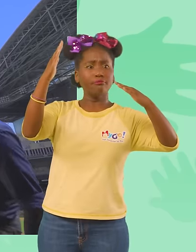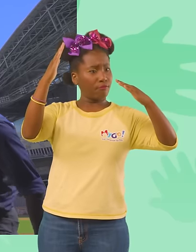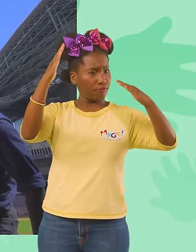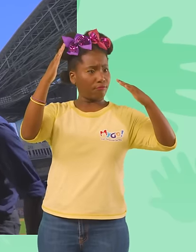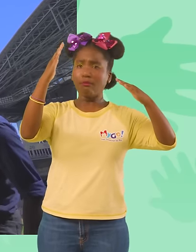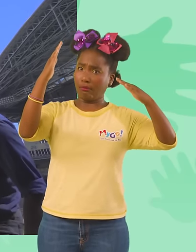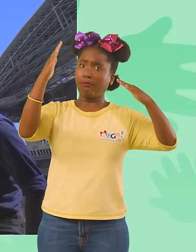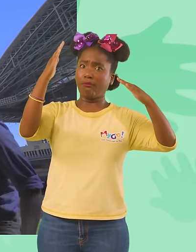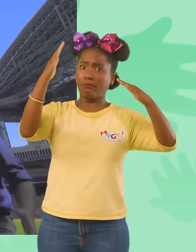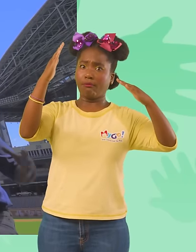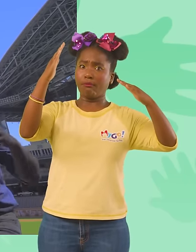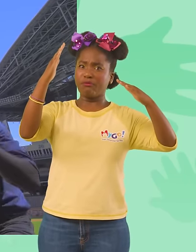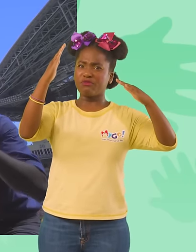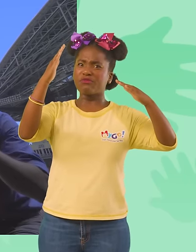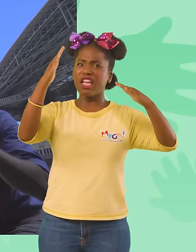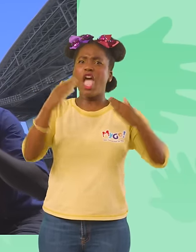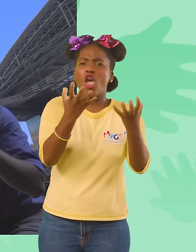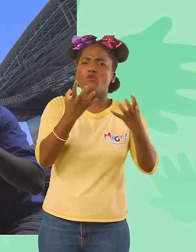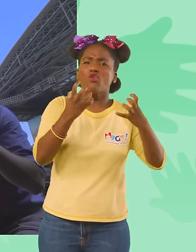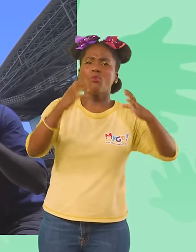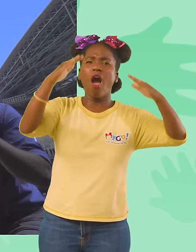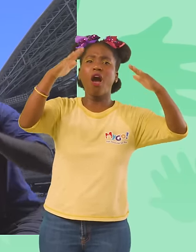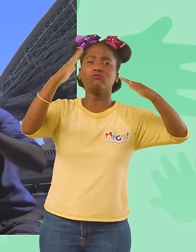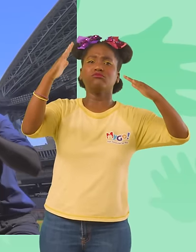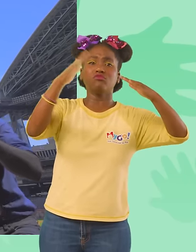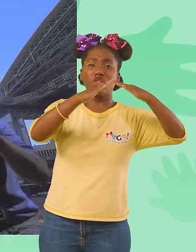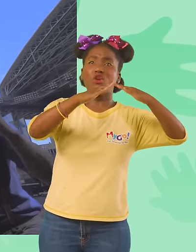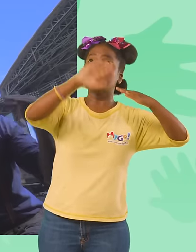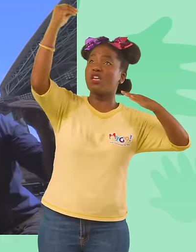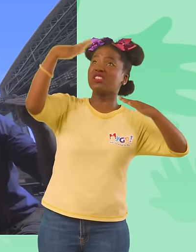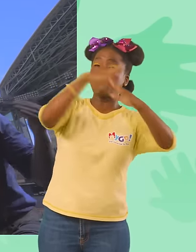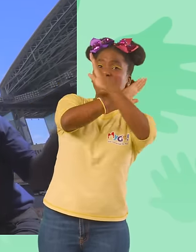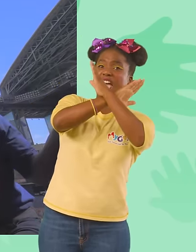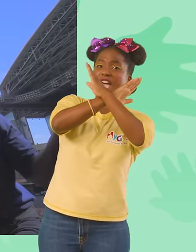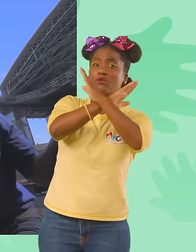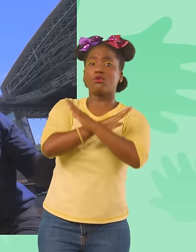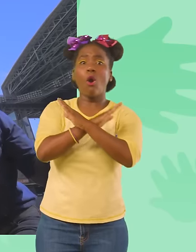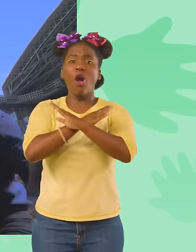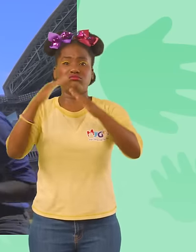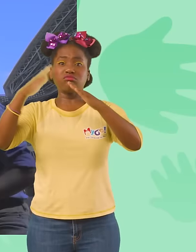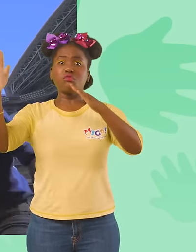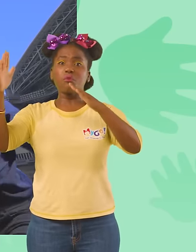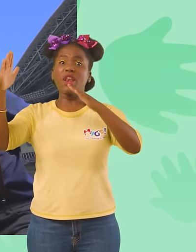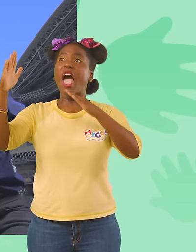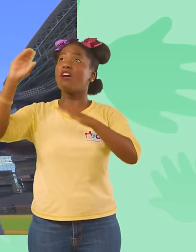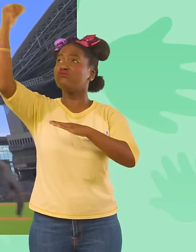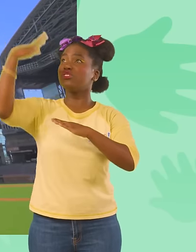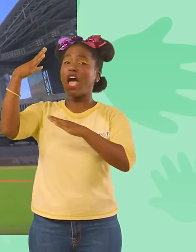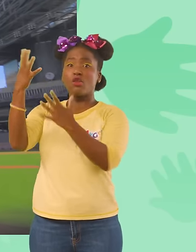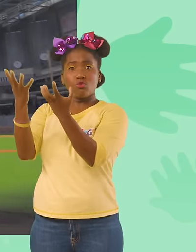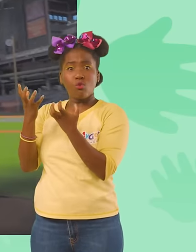one side is open. They can close it if they want shade and they can open it if they want sun. Pretty